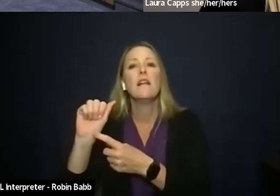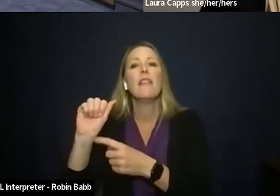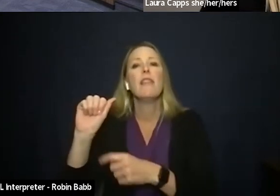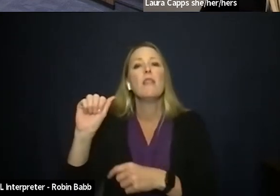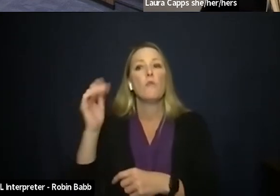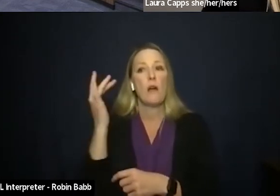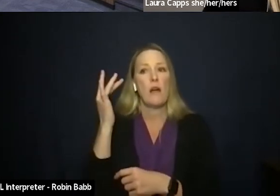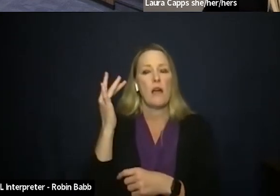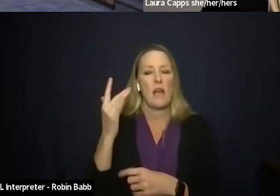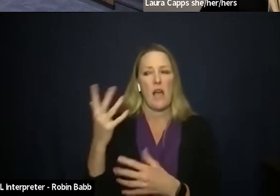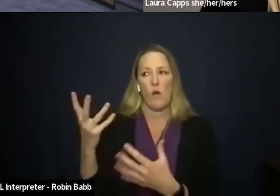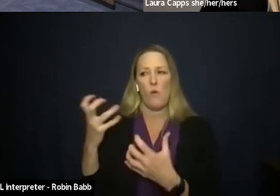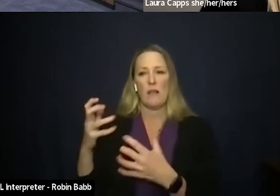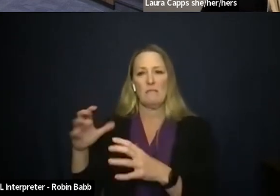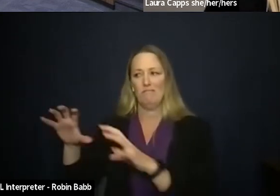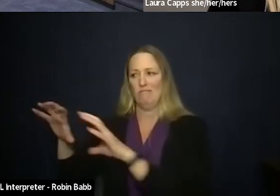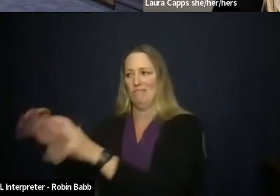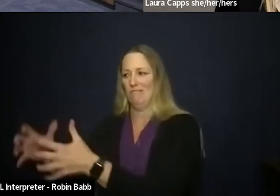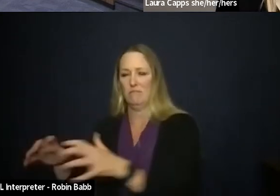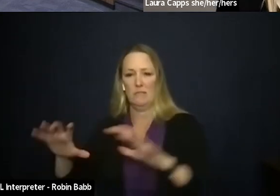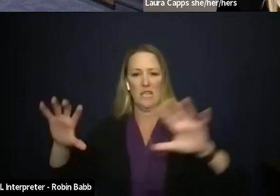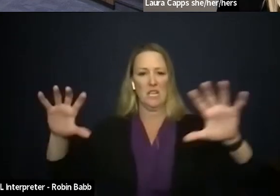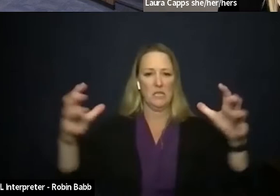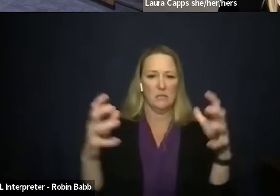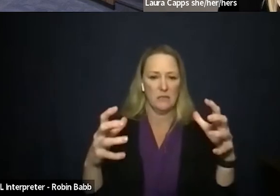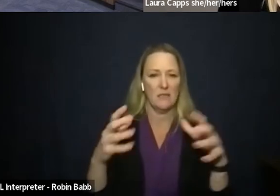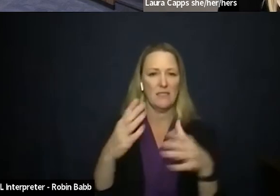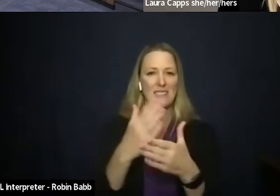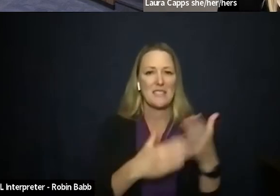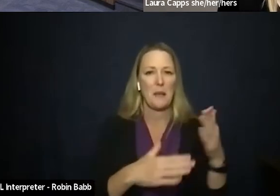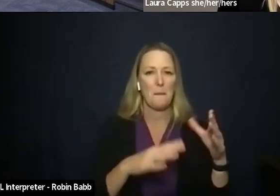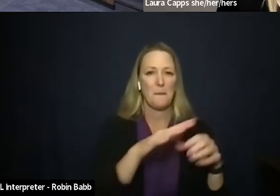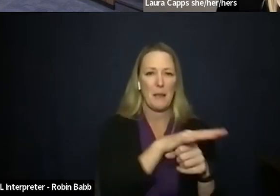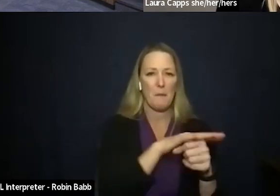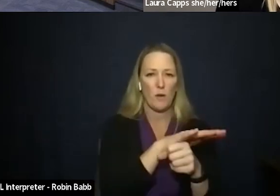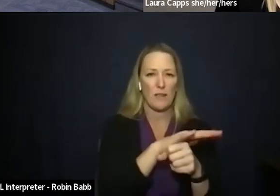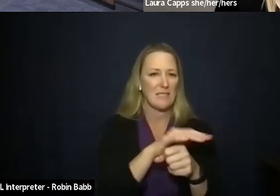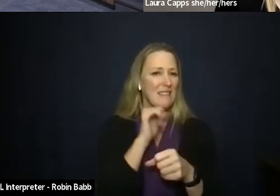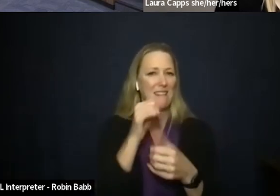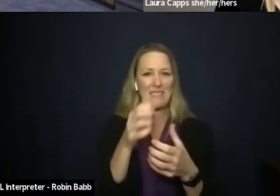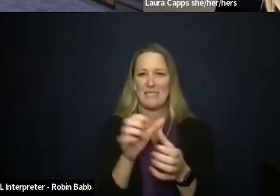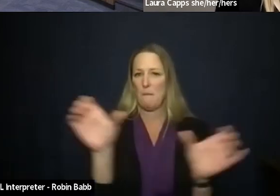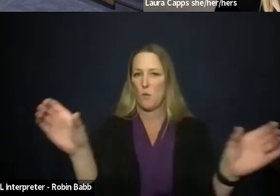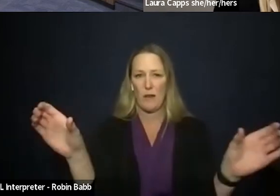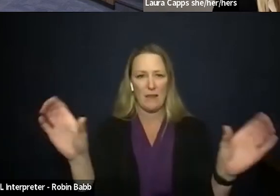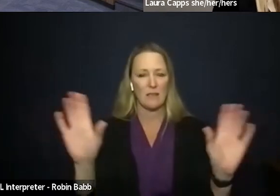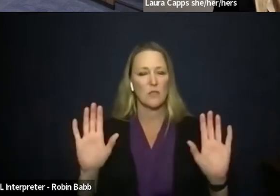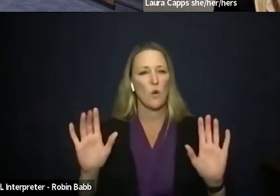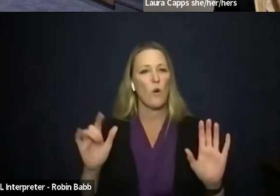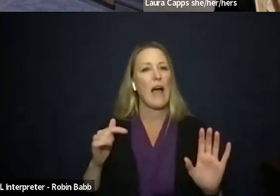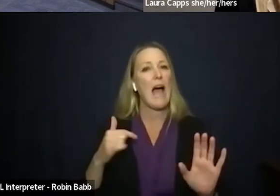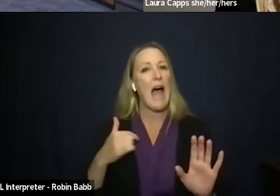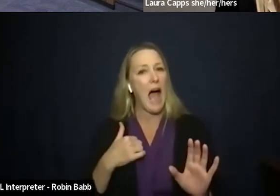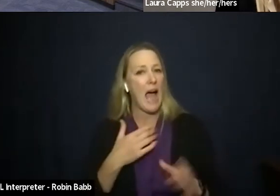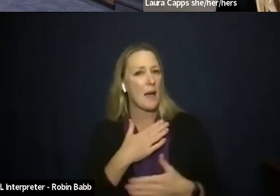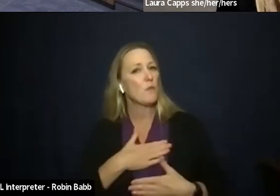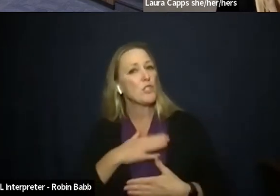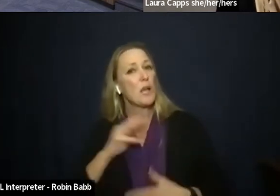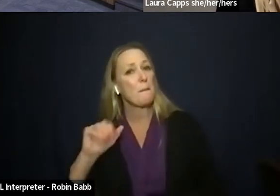neighborhoods together um i i appreciate this uh map number five as